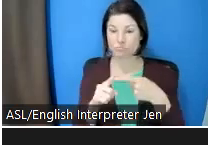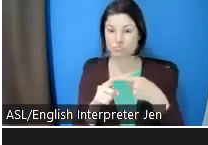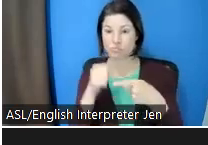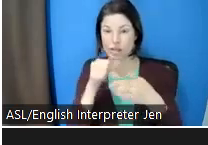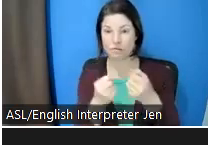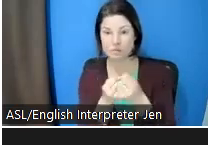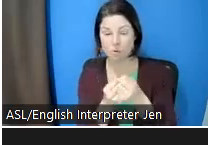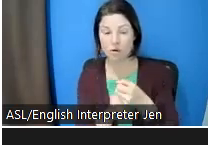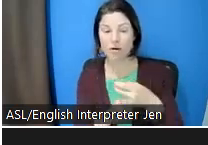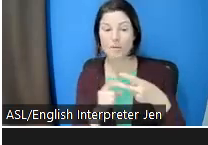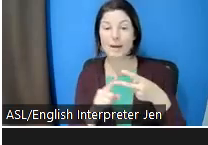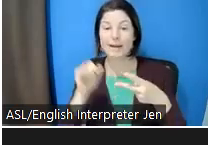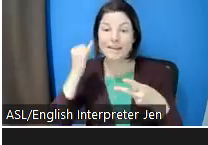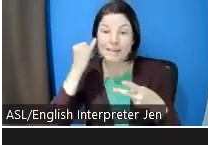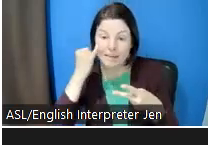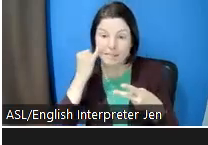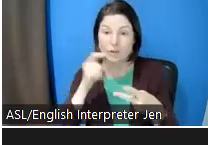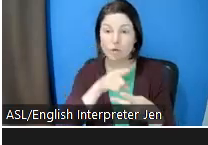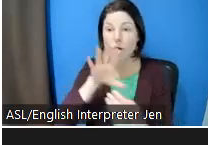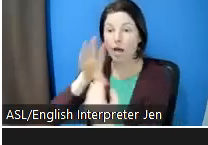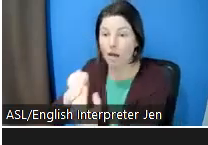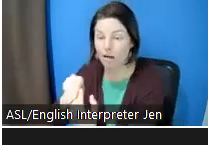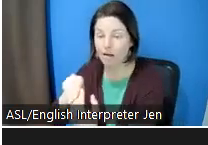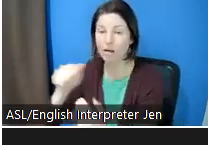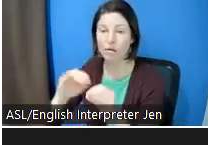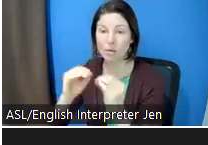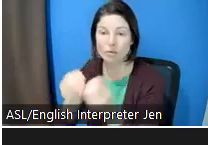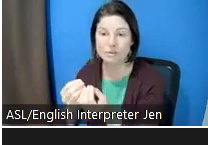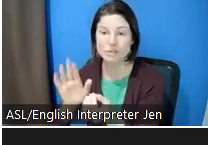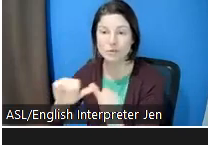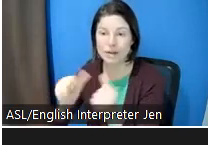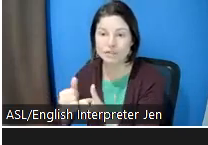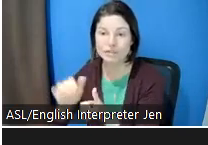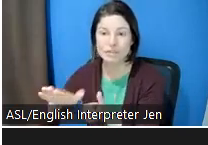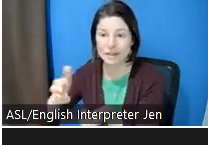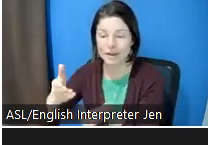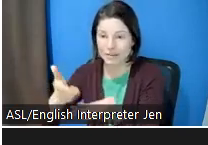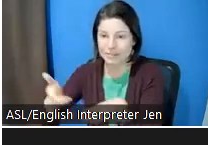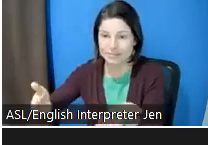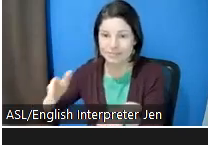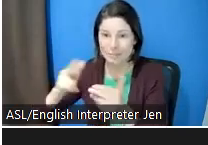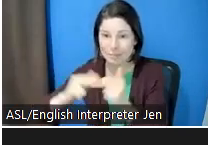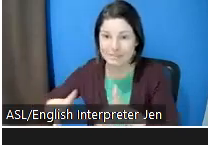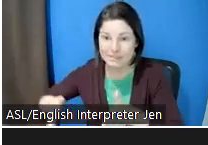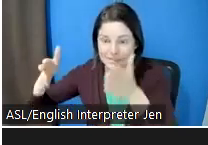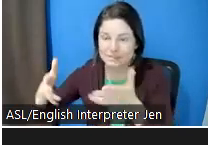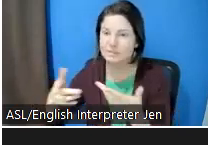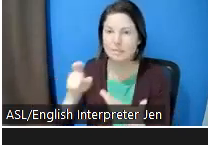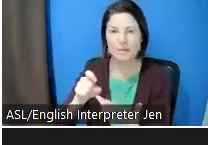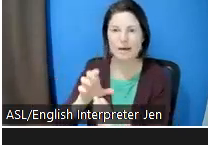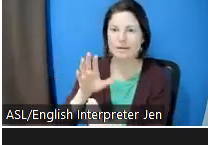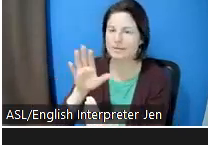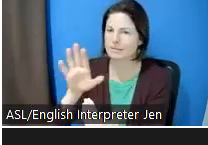that utilize the facilities of another agency or organization. So timing is really critical to obtain these letters